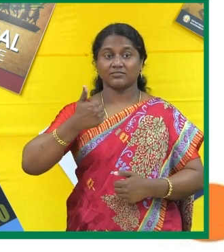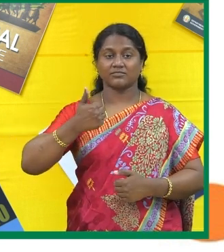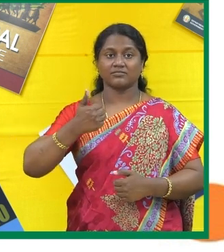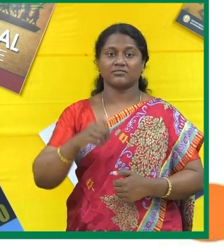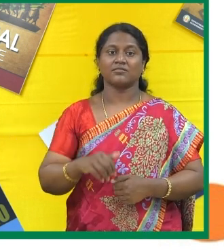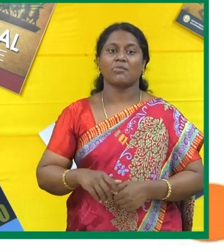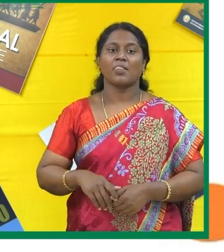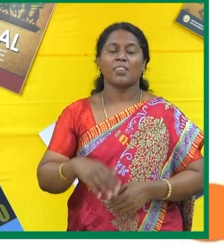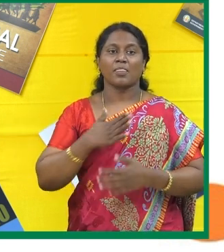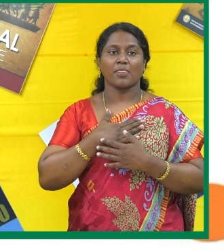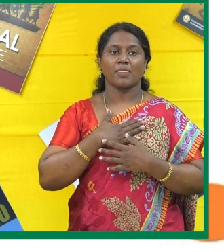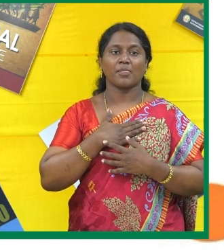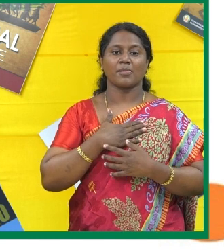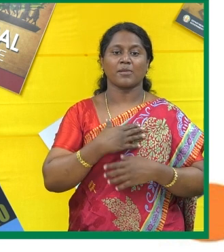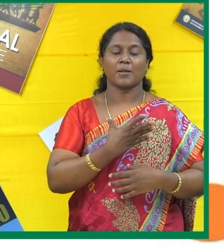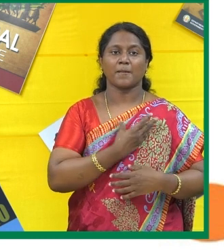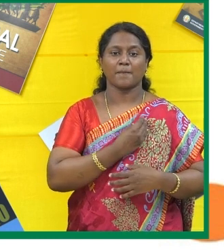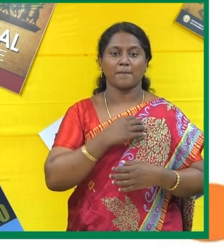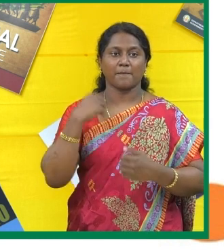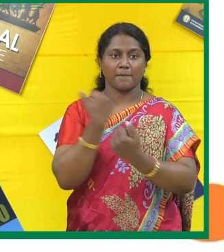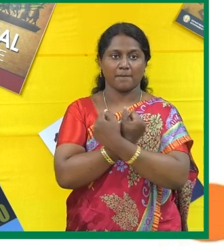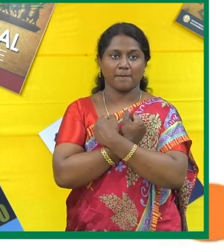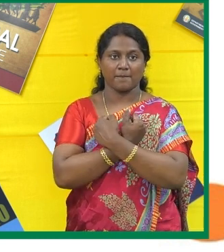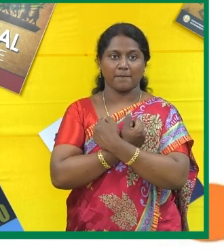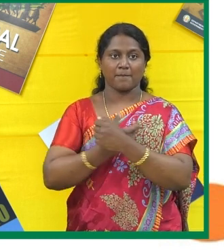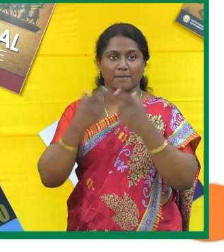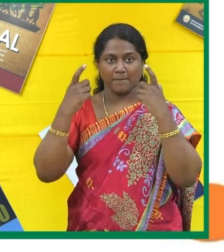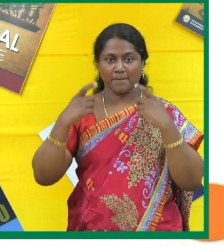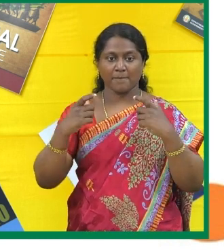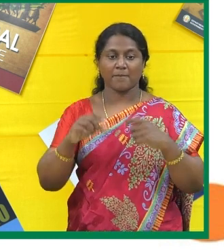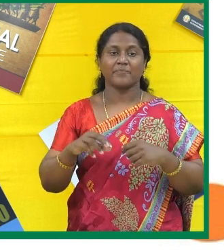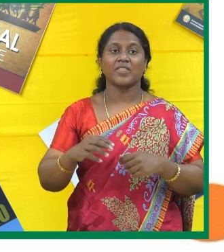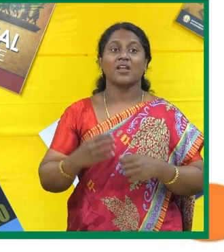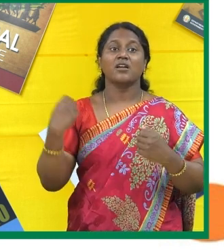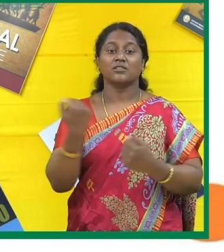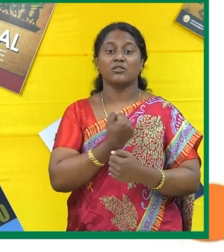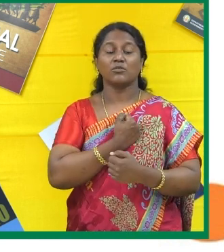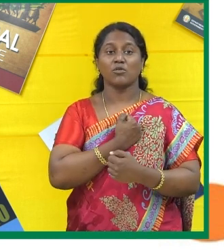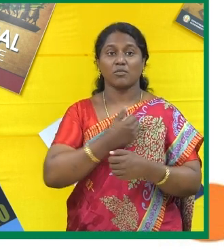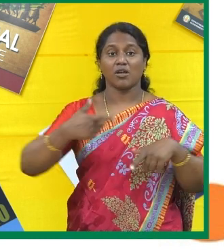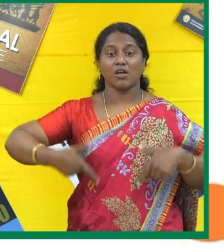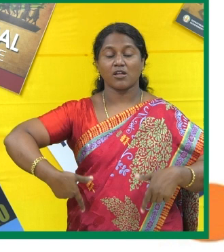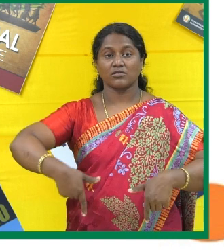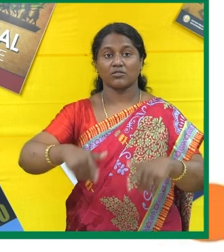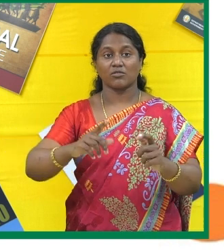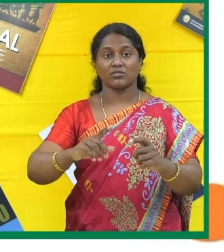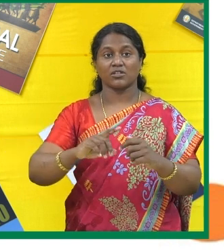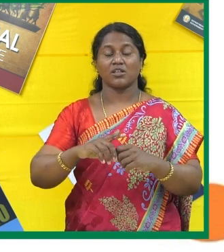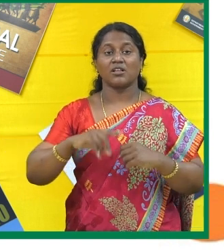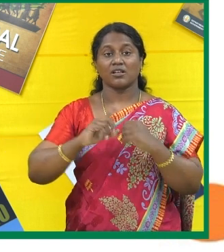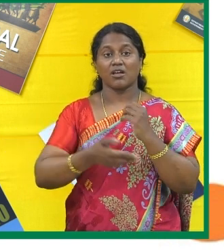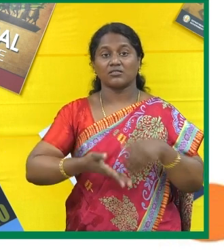best. My heart will keep the courage of the quest and hope the